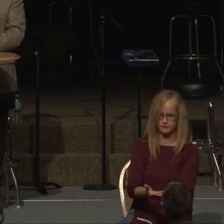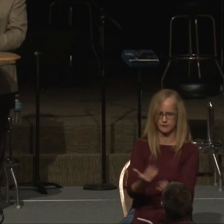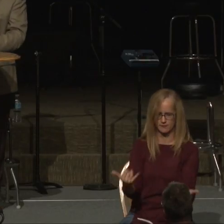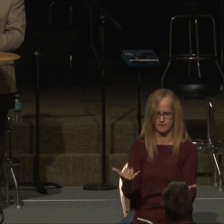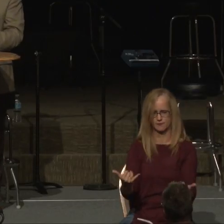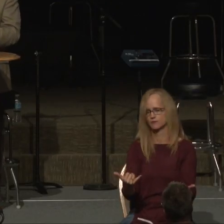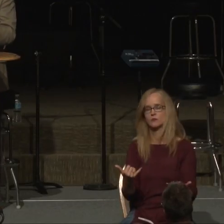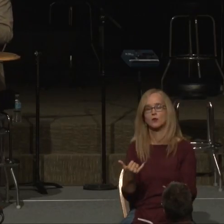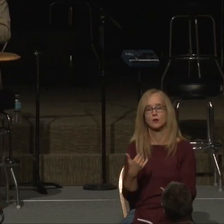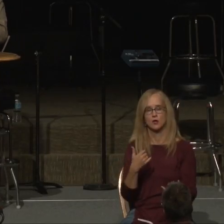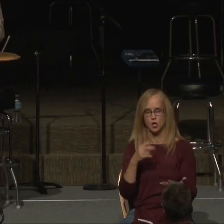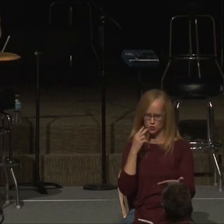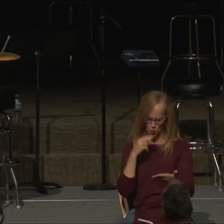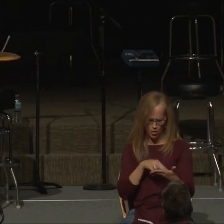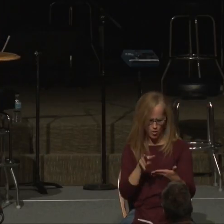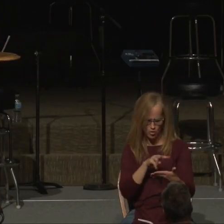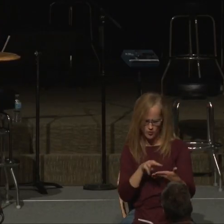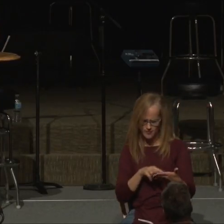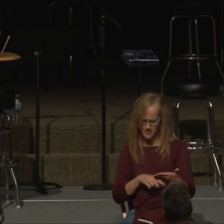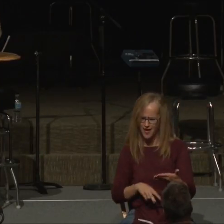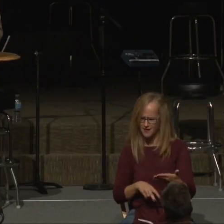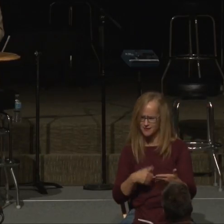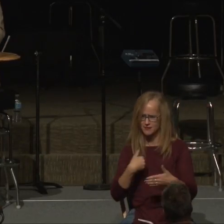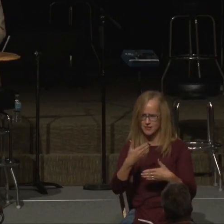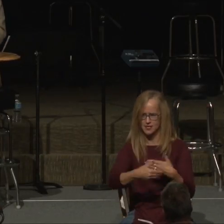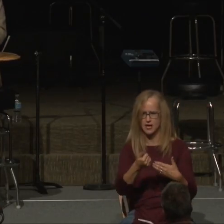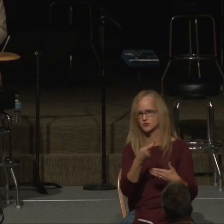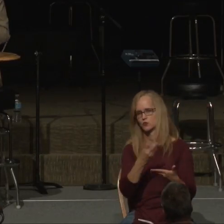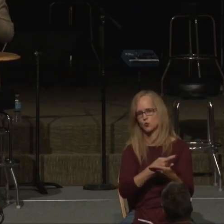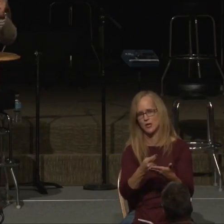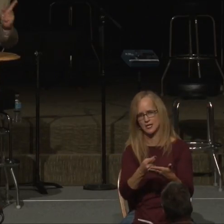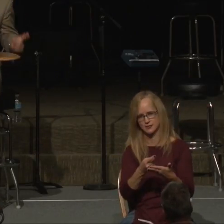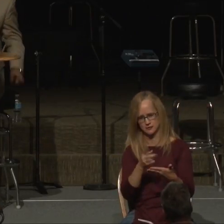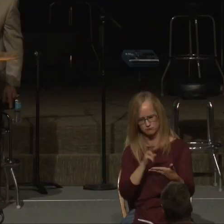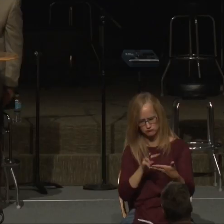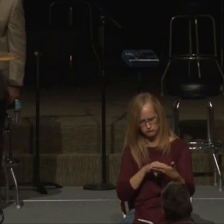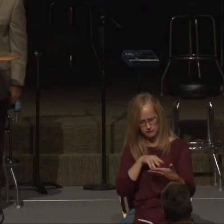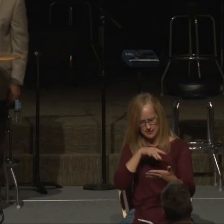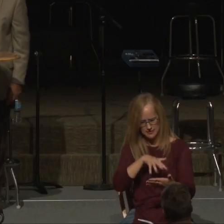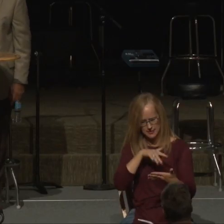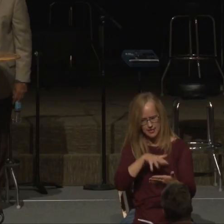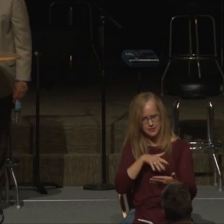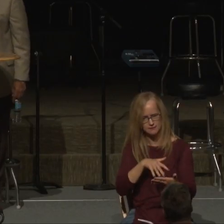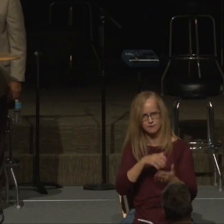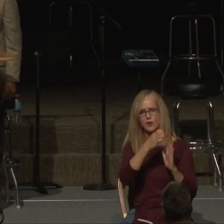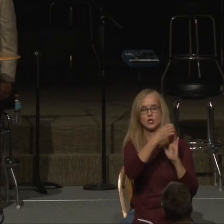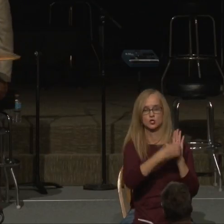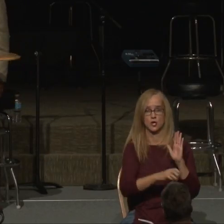there. Look that up. See what that might be all about. Chapter 12.